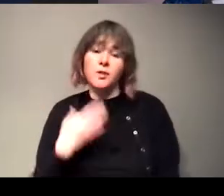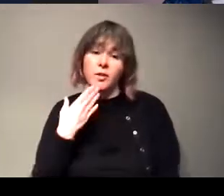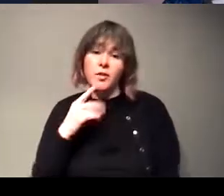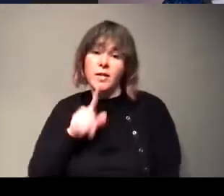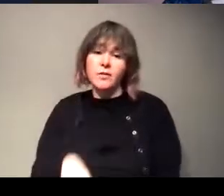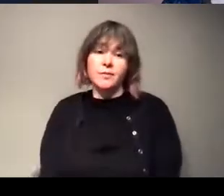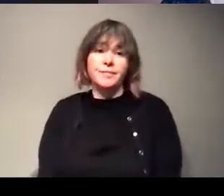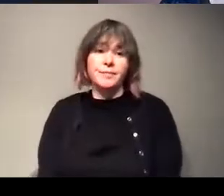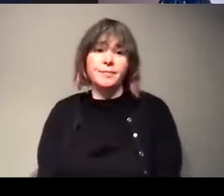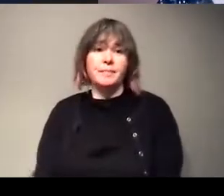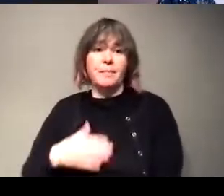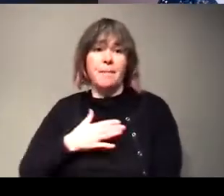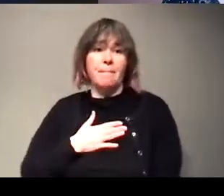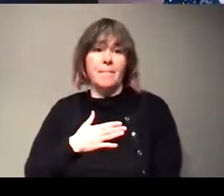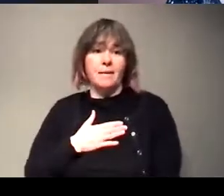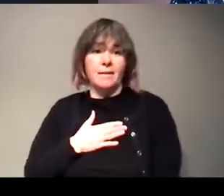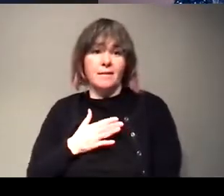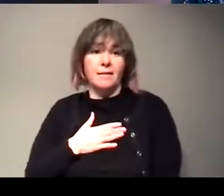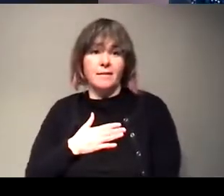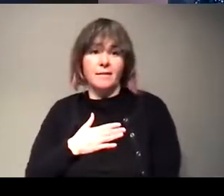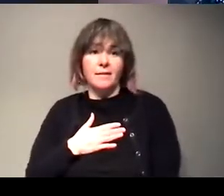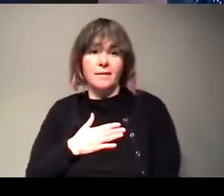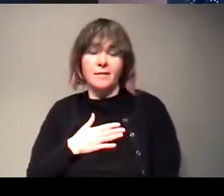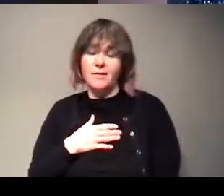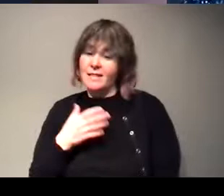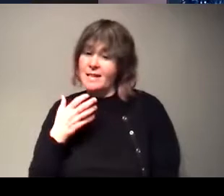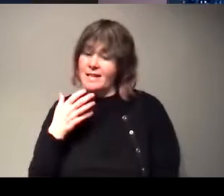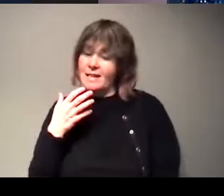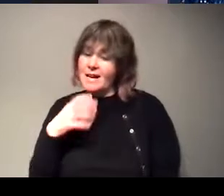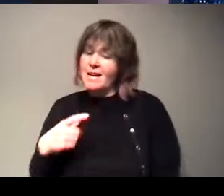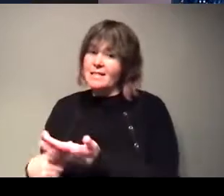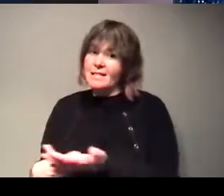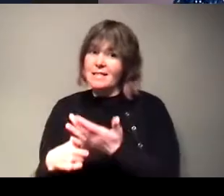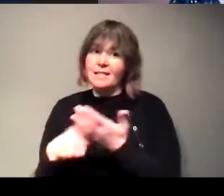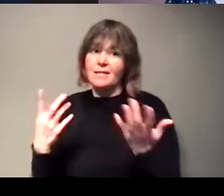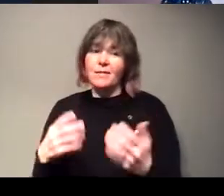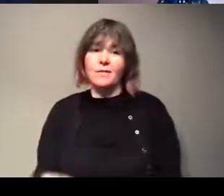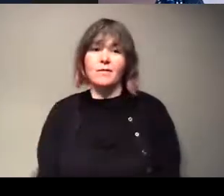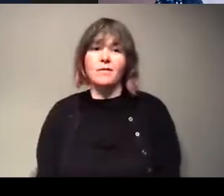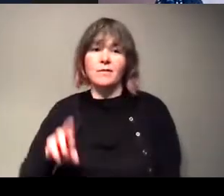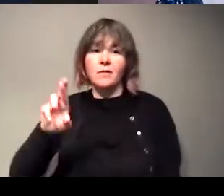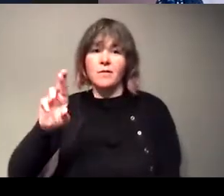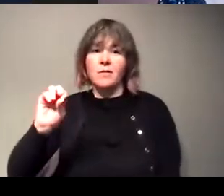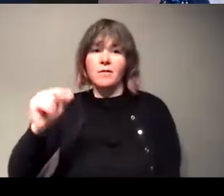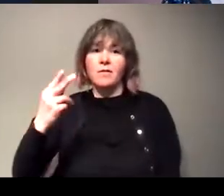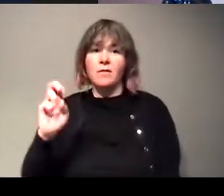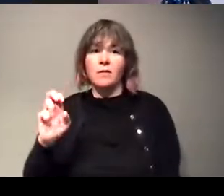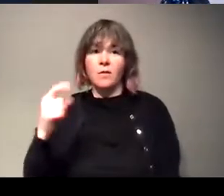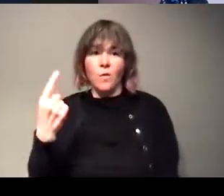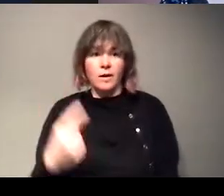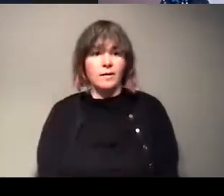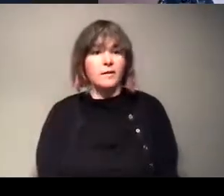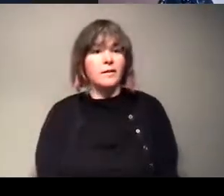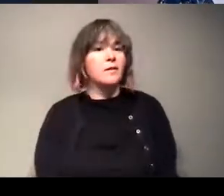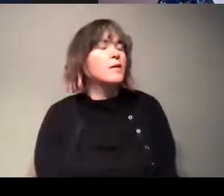answers. My answer is super controversial, and the answer is Rogue One. Oh, that's